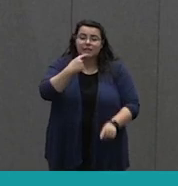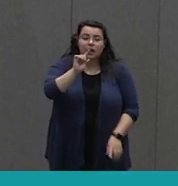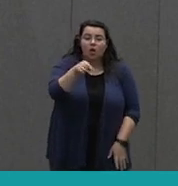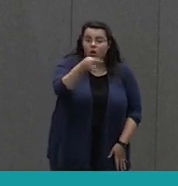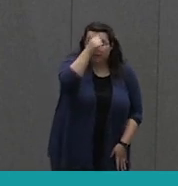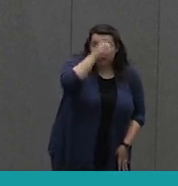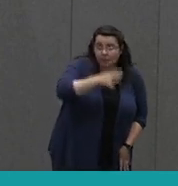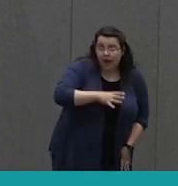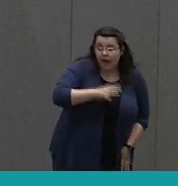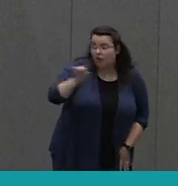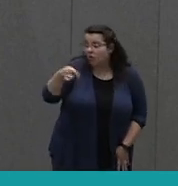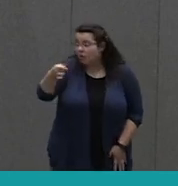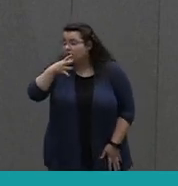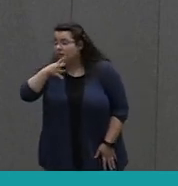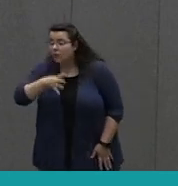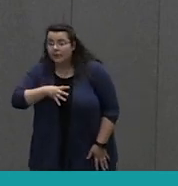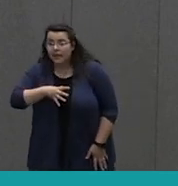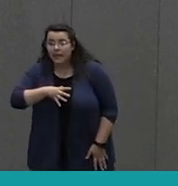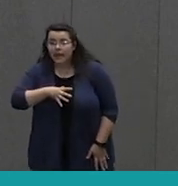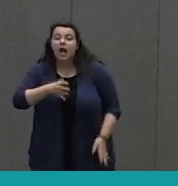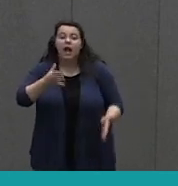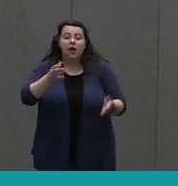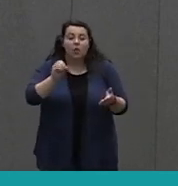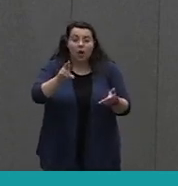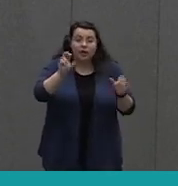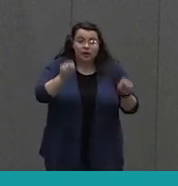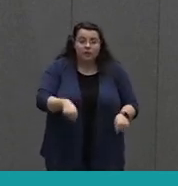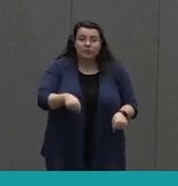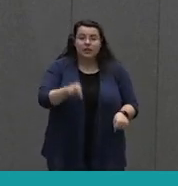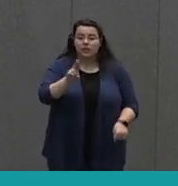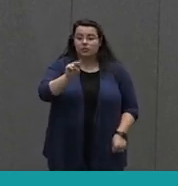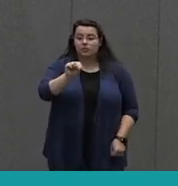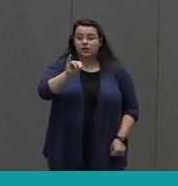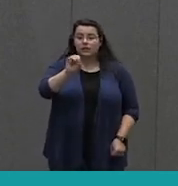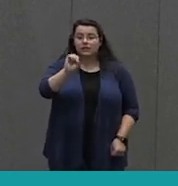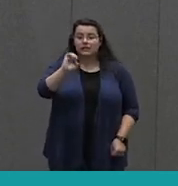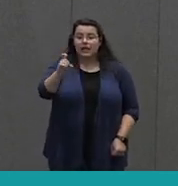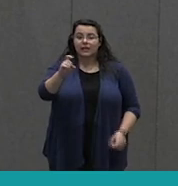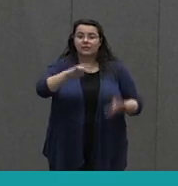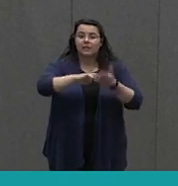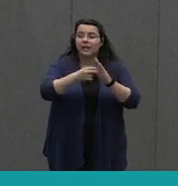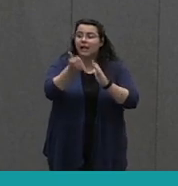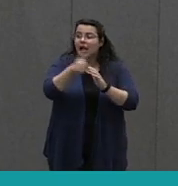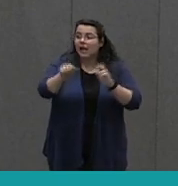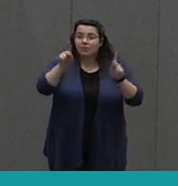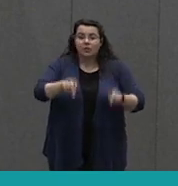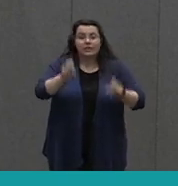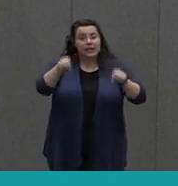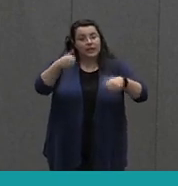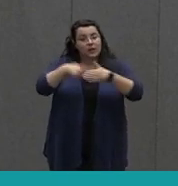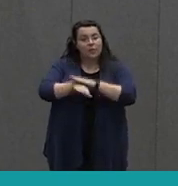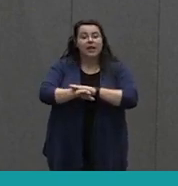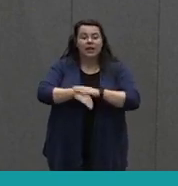then maybe a pair of scissors, and you might need to ask for help from a grown-up for that. And then you could just say, I want to try